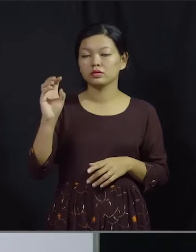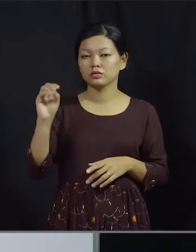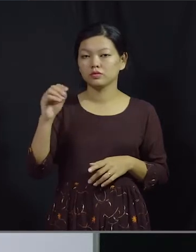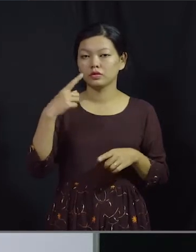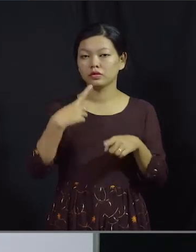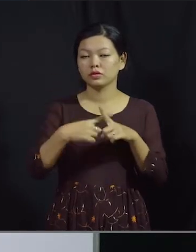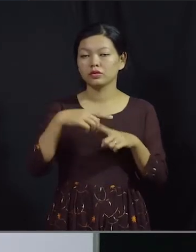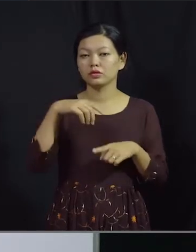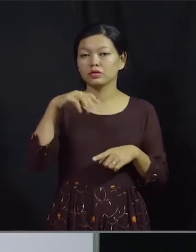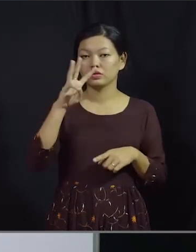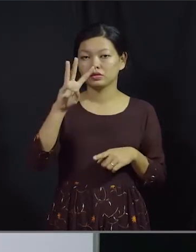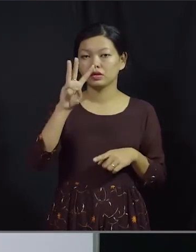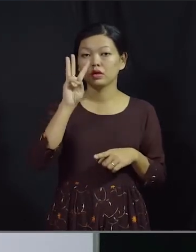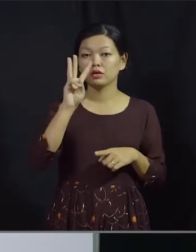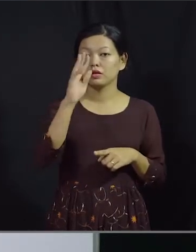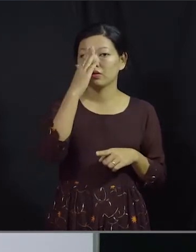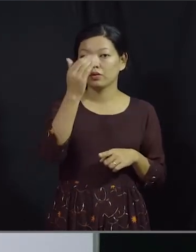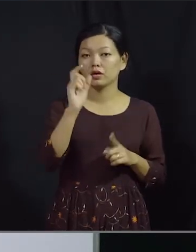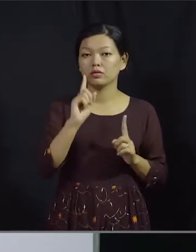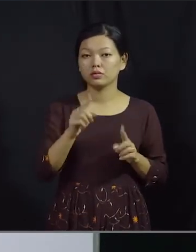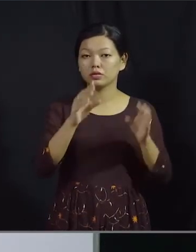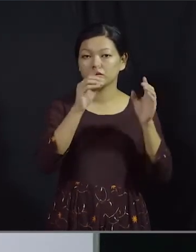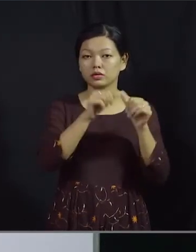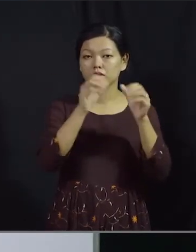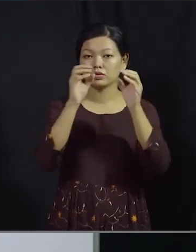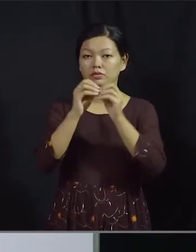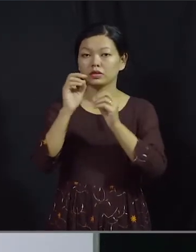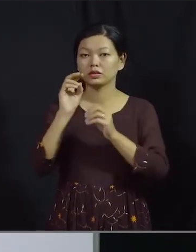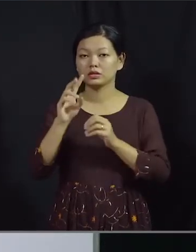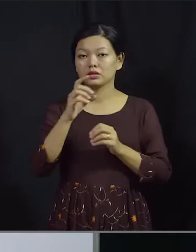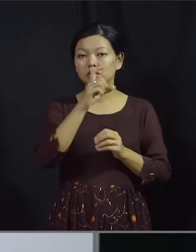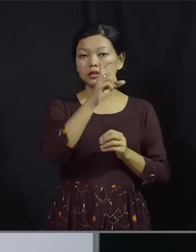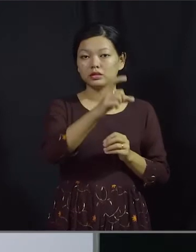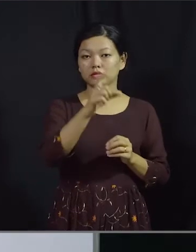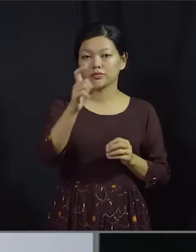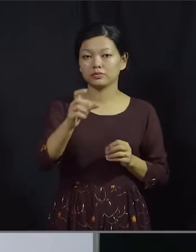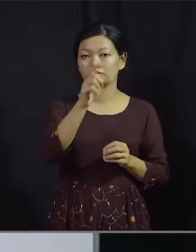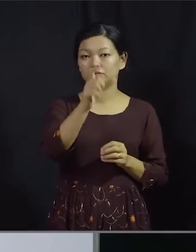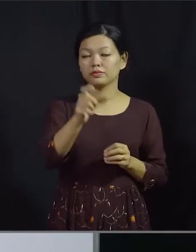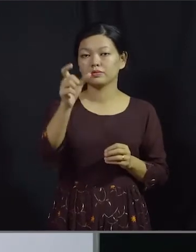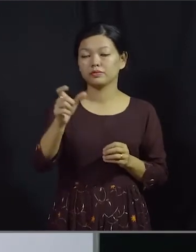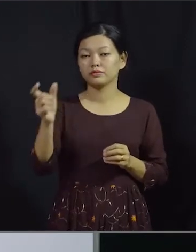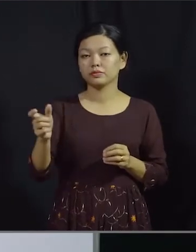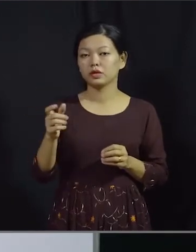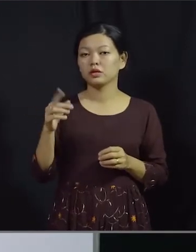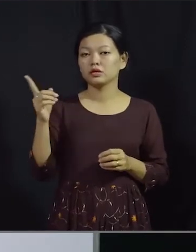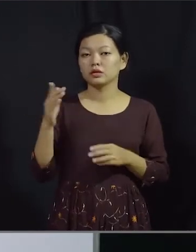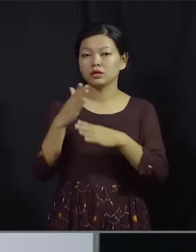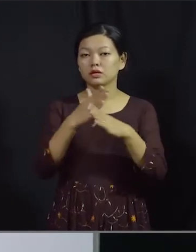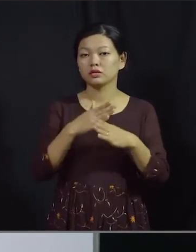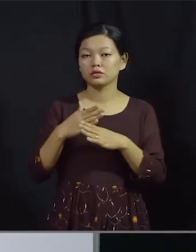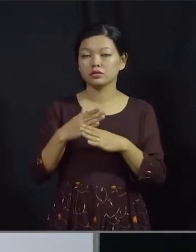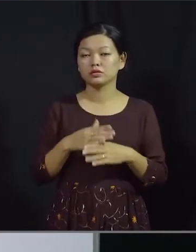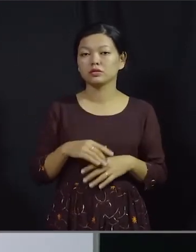means the average profit multiplied by number of years purchase. That is 3 years purchase. So the value